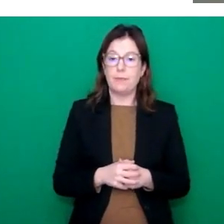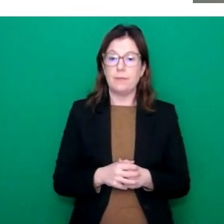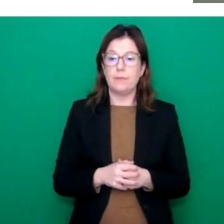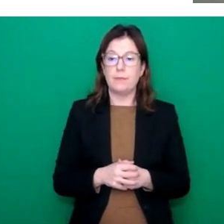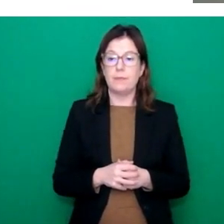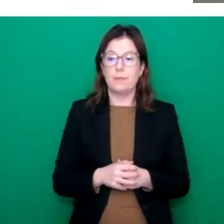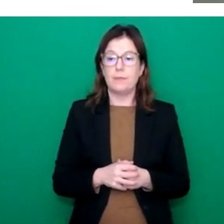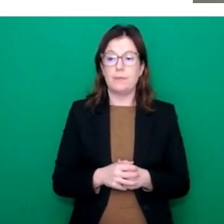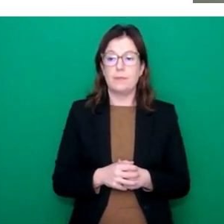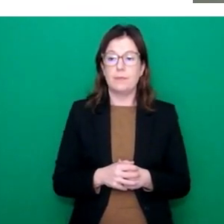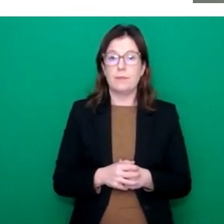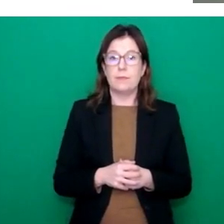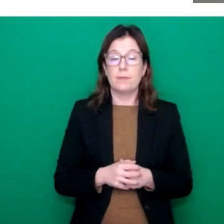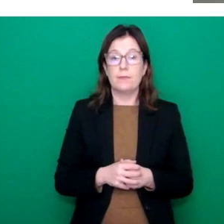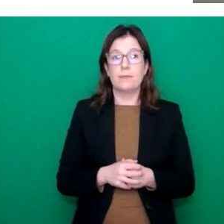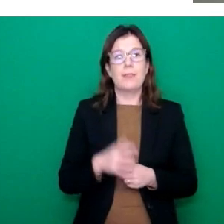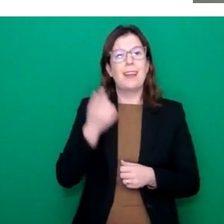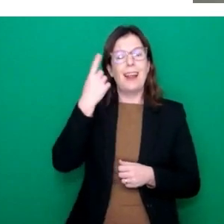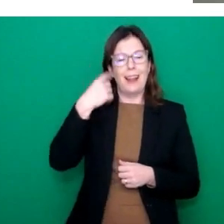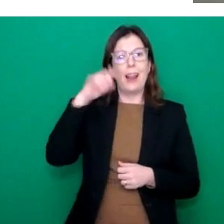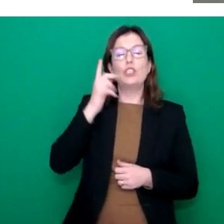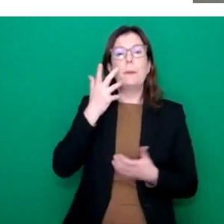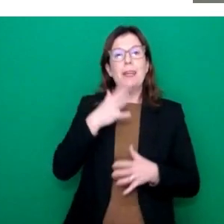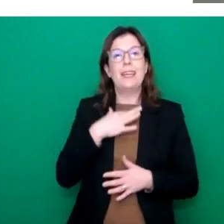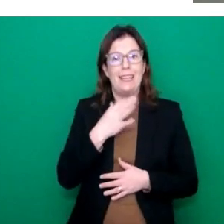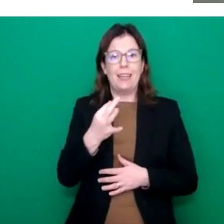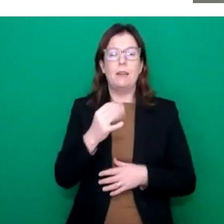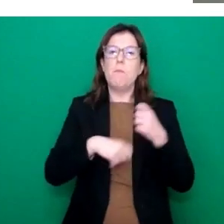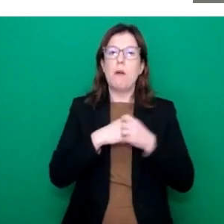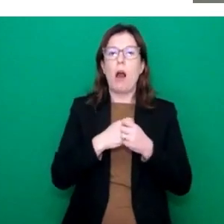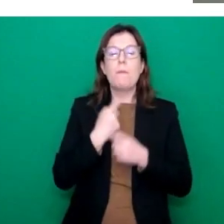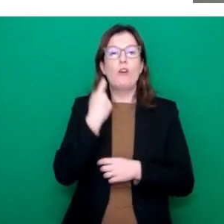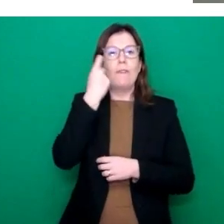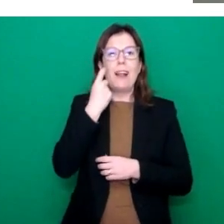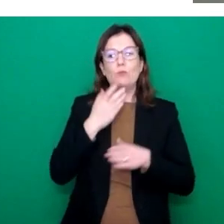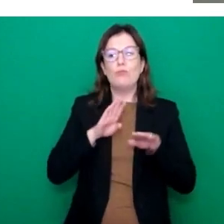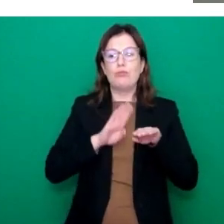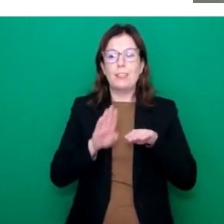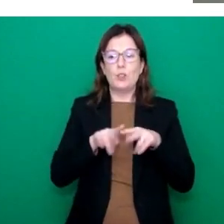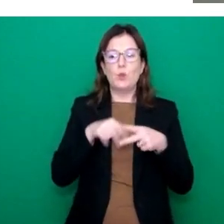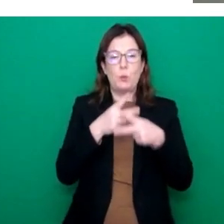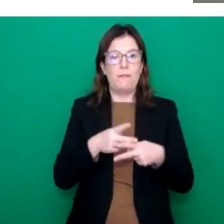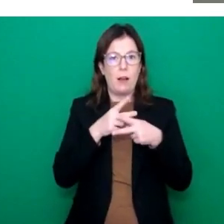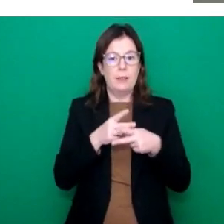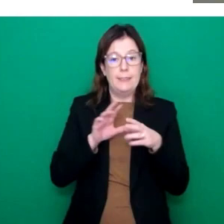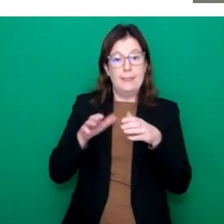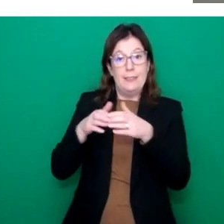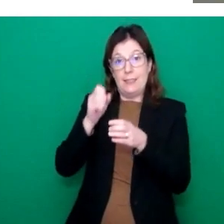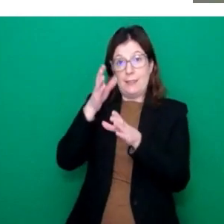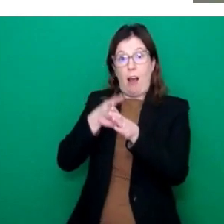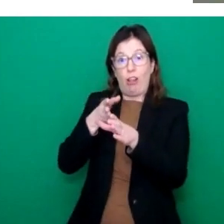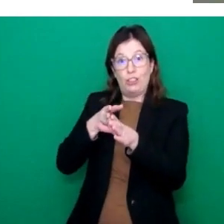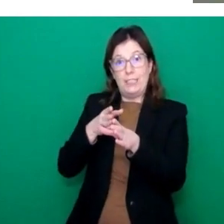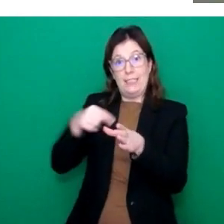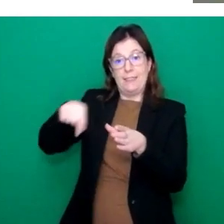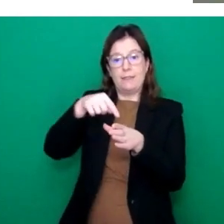So last year, I was invited to be a reflective practice supervisor for the Division of Health Psychology.